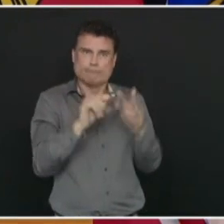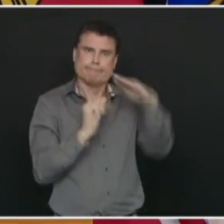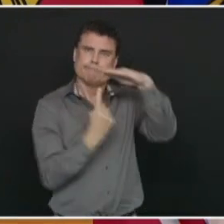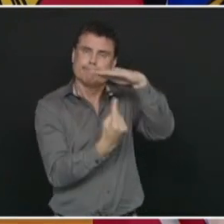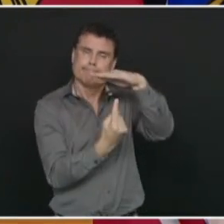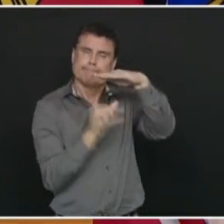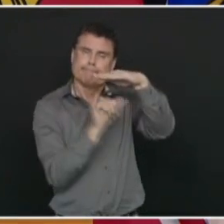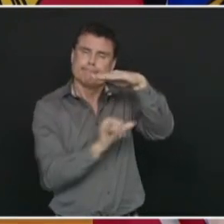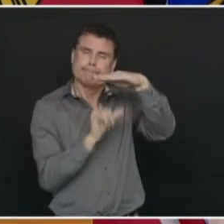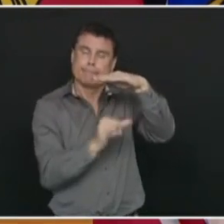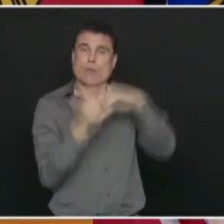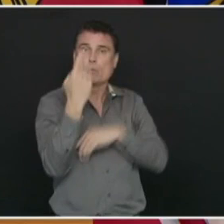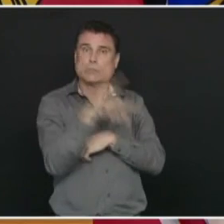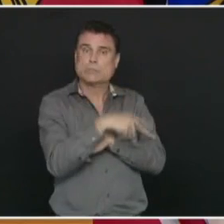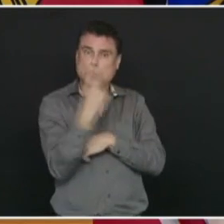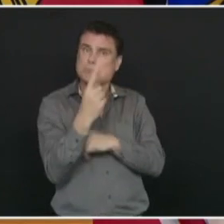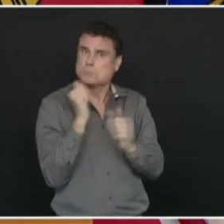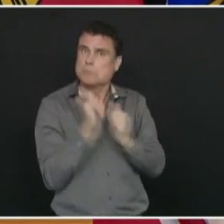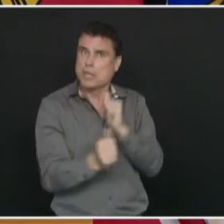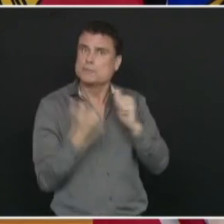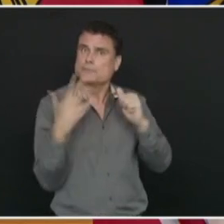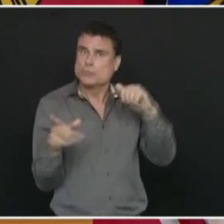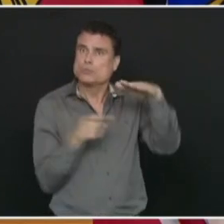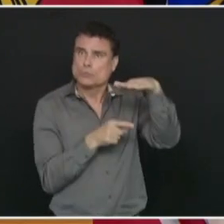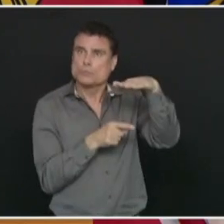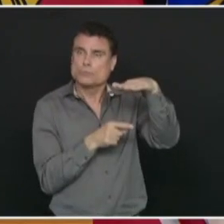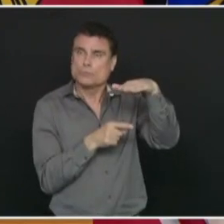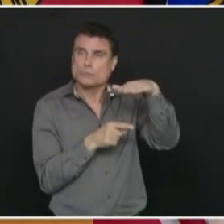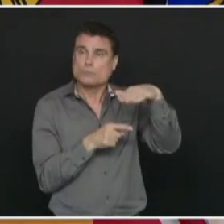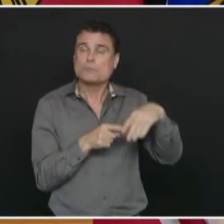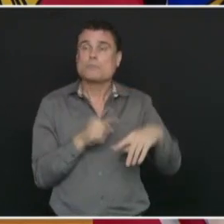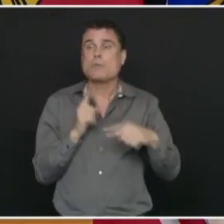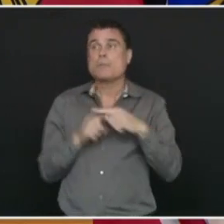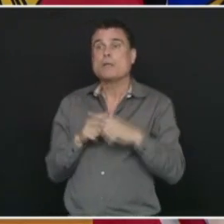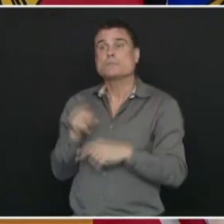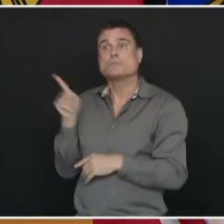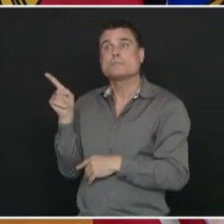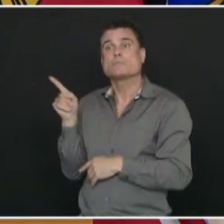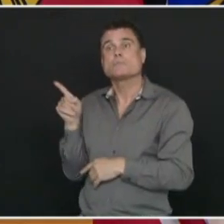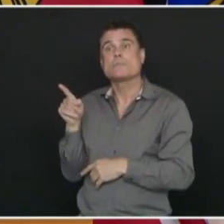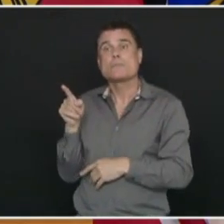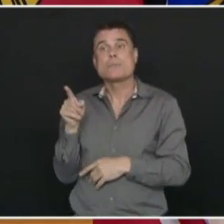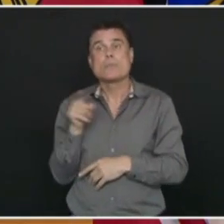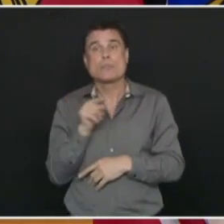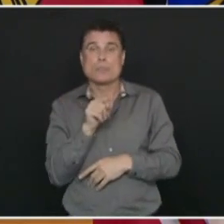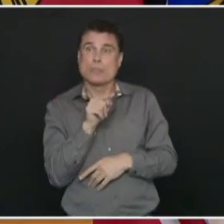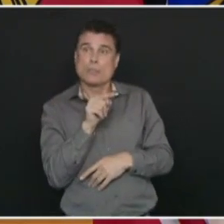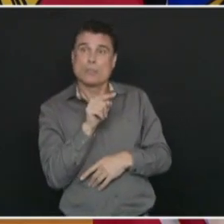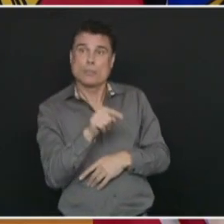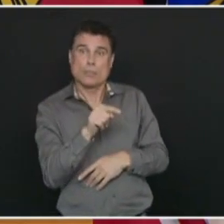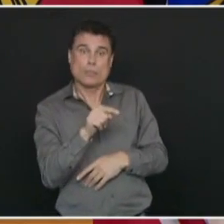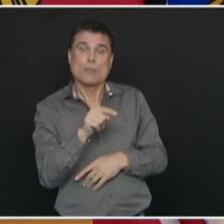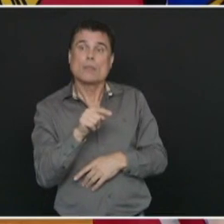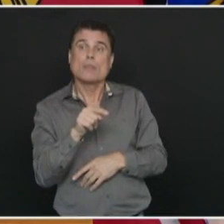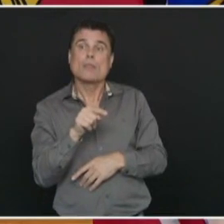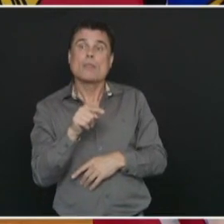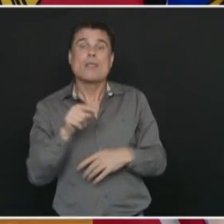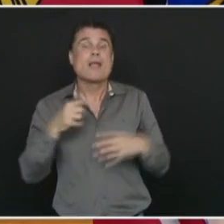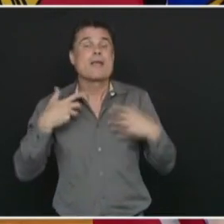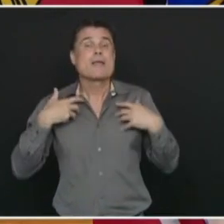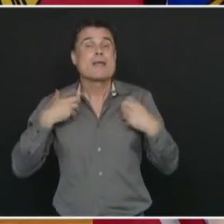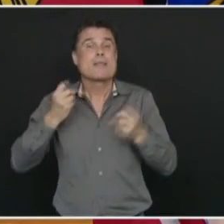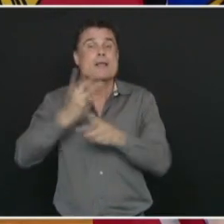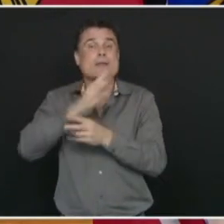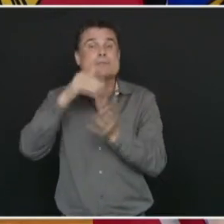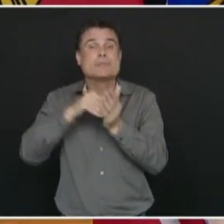site order, as we said, our primary focus was on the Lower Mainland, and so that's where it started to roll